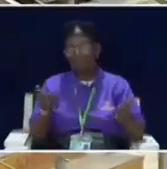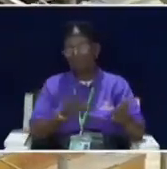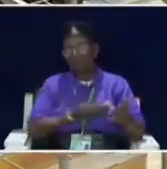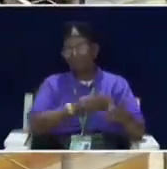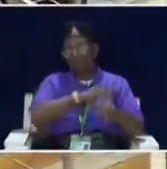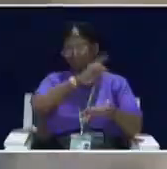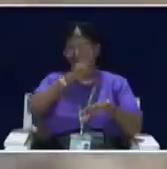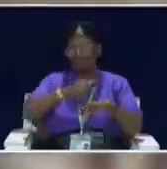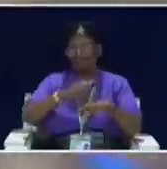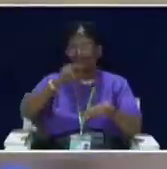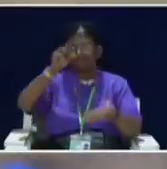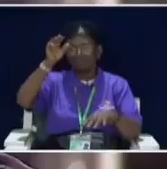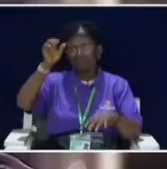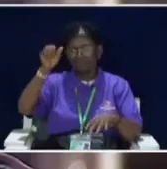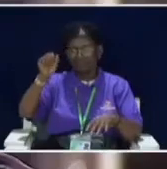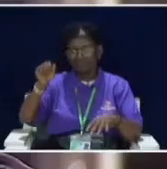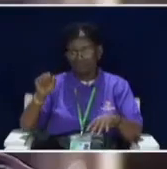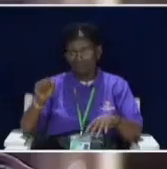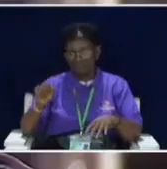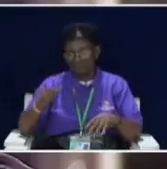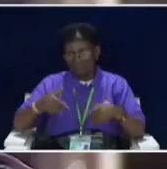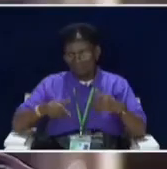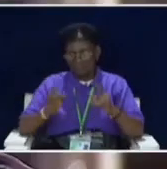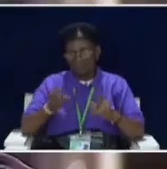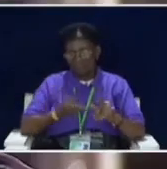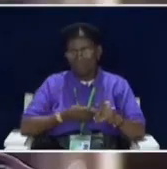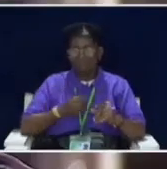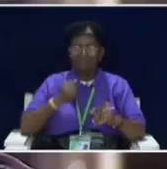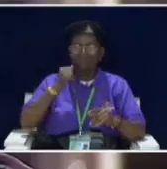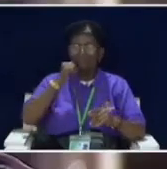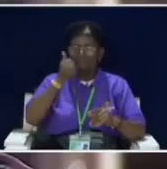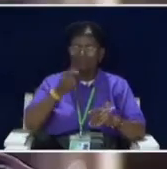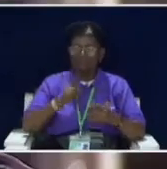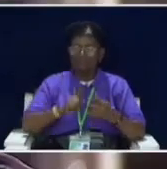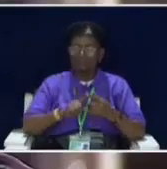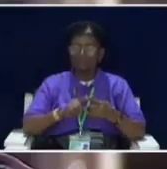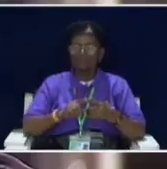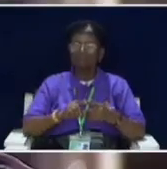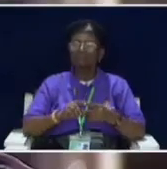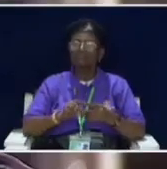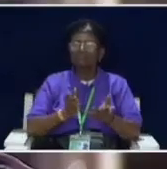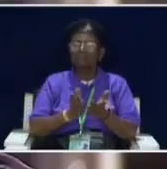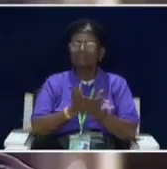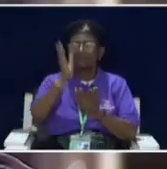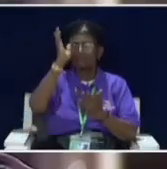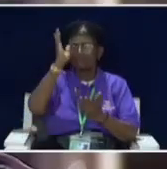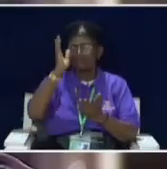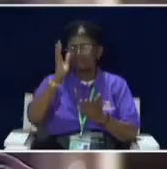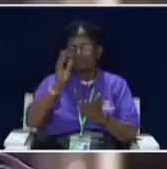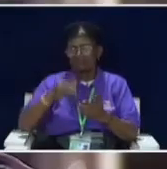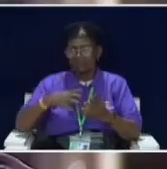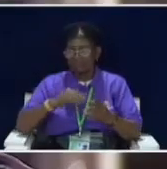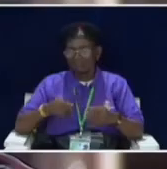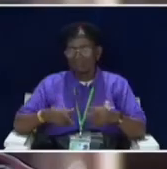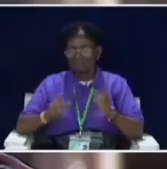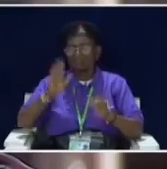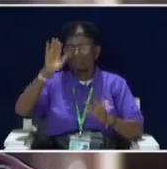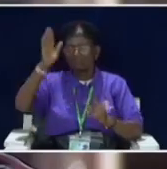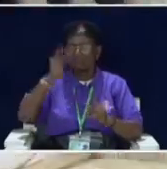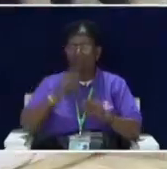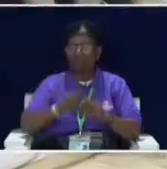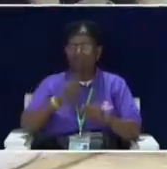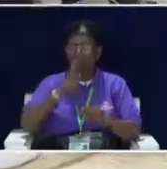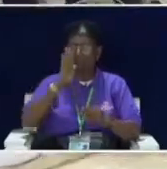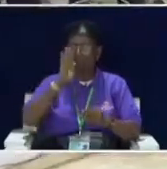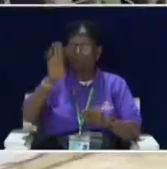ẹgbẹ́ orílẹ̀-èdè wa. Let our tomorrow be all right. Kí ọjọ́ ọ̀la wa ó dára. And let your name be glorified. Kí